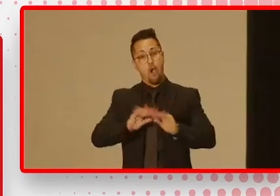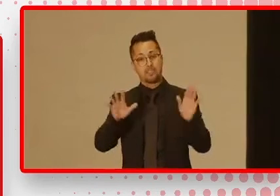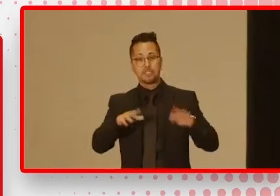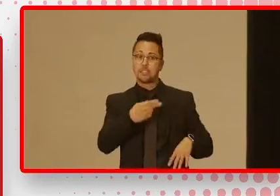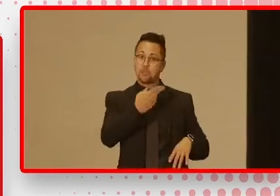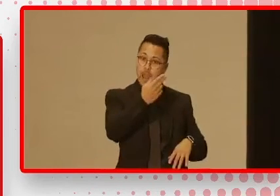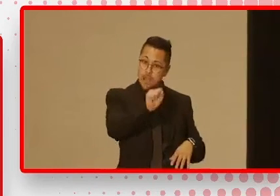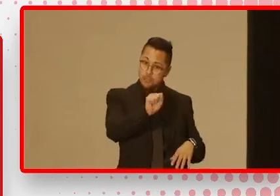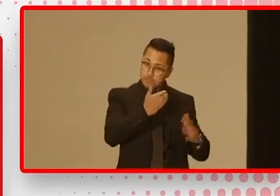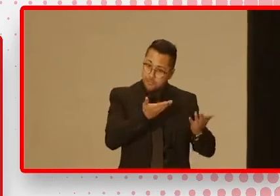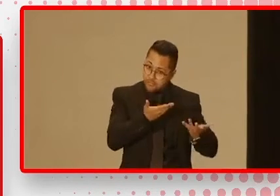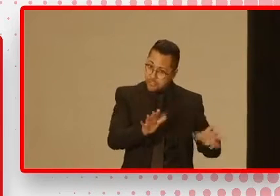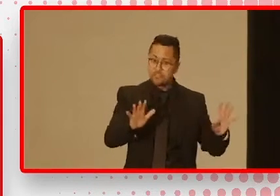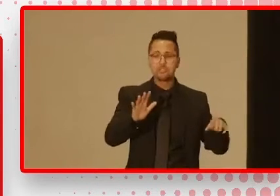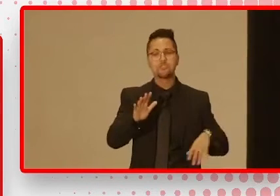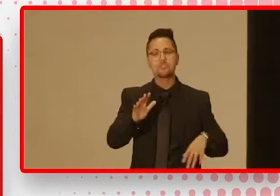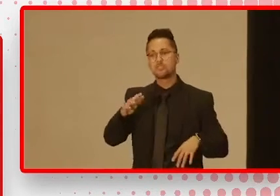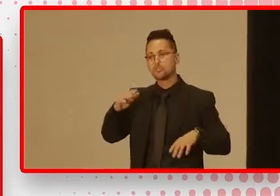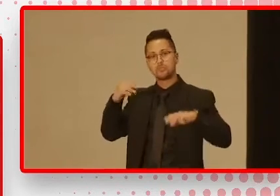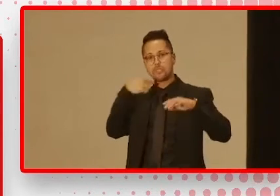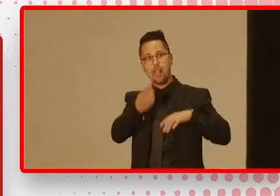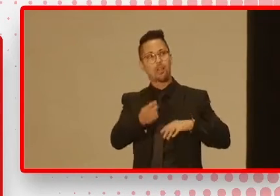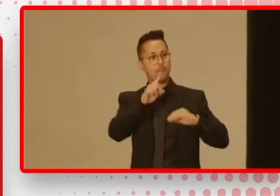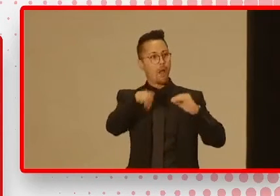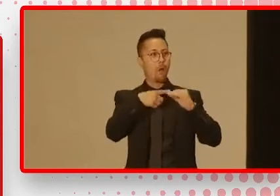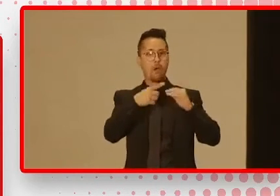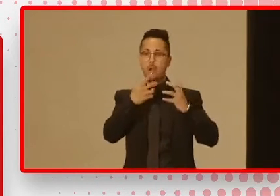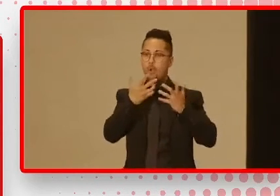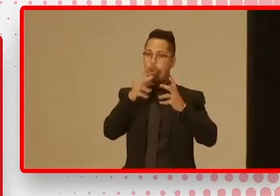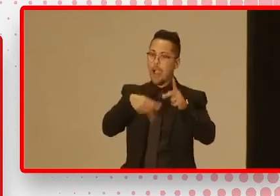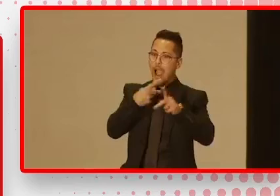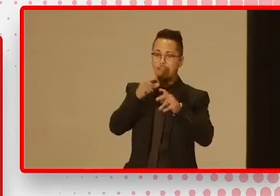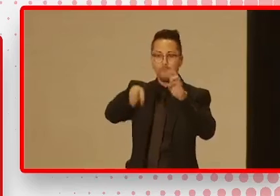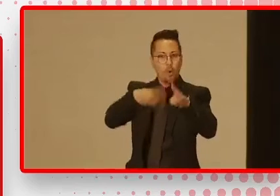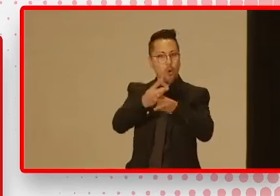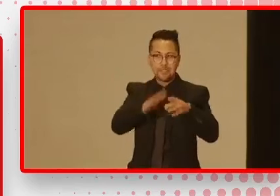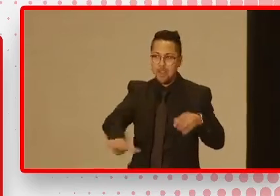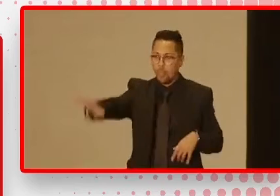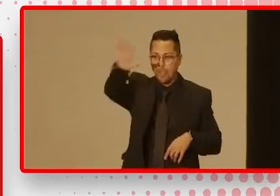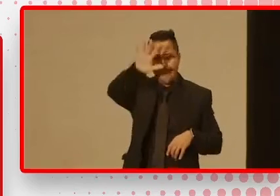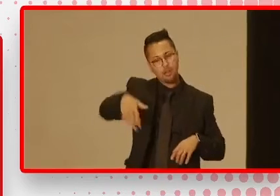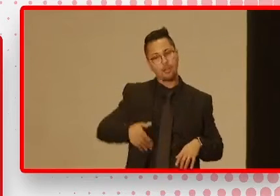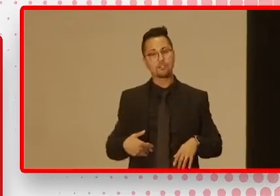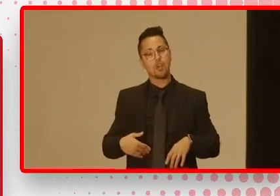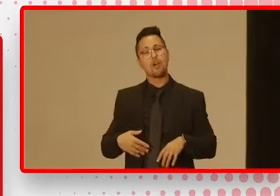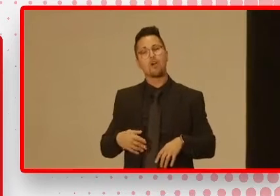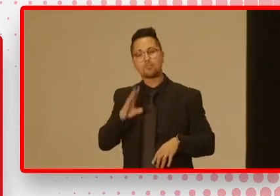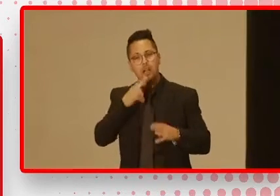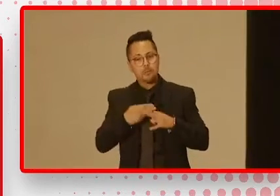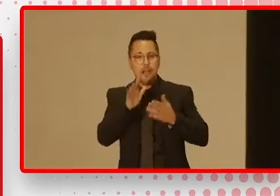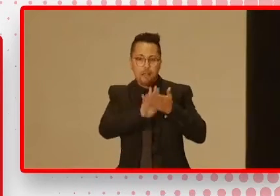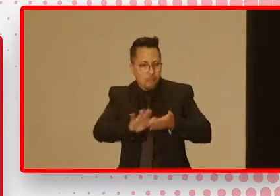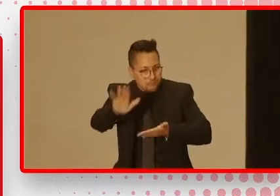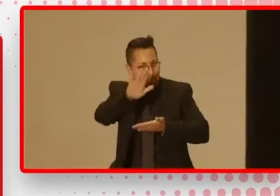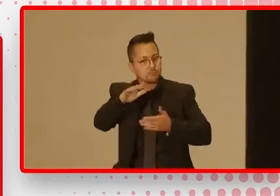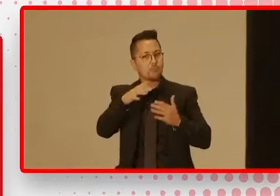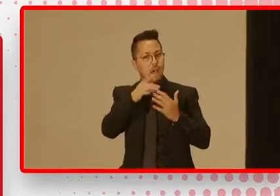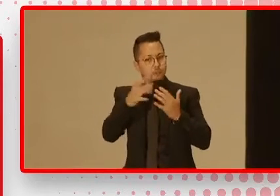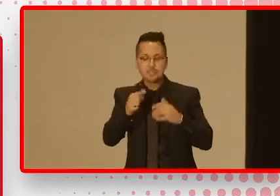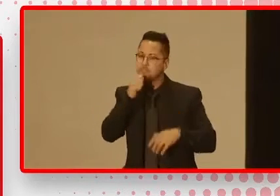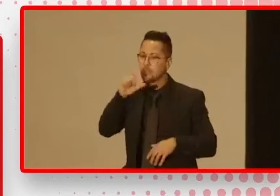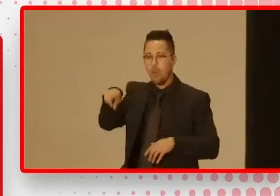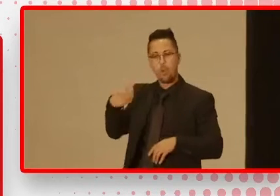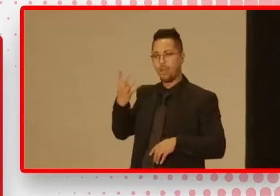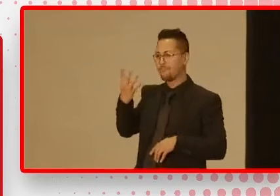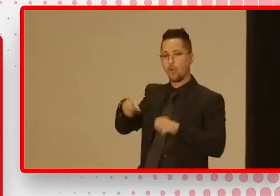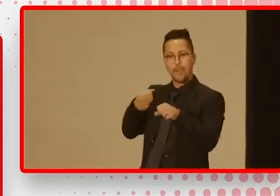school, what kind of world is out there? So this is making sure they understand about their post-secondary education options. It's not just a 4-year